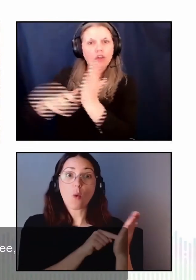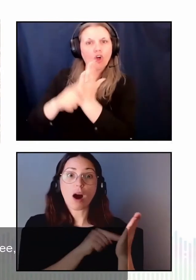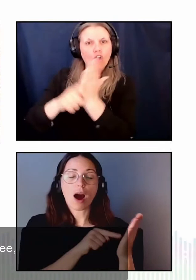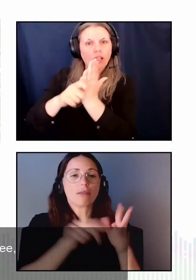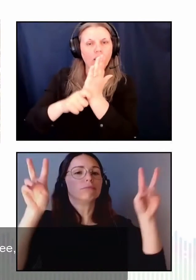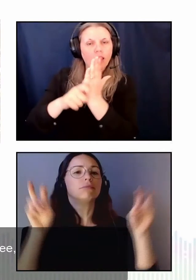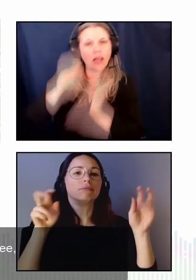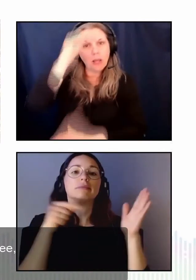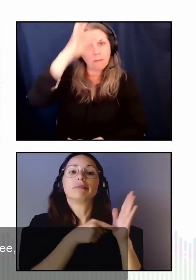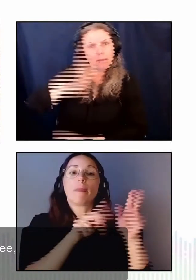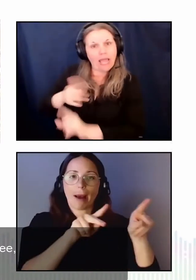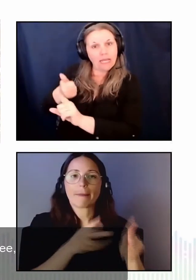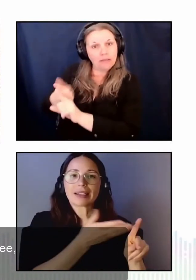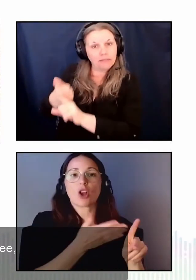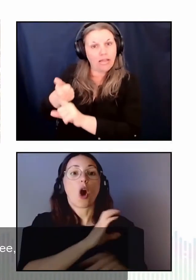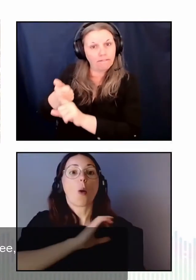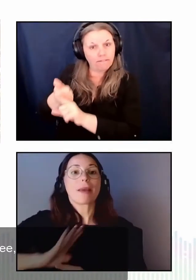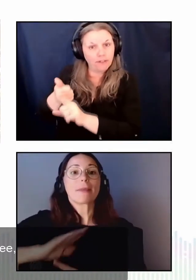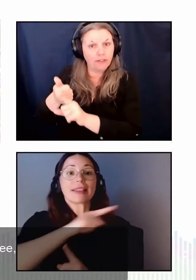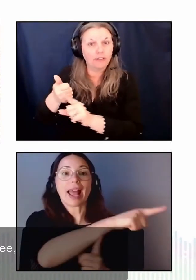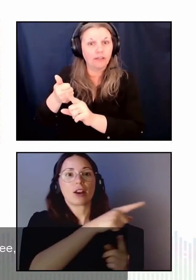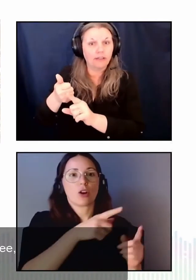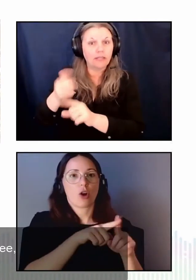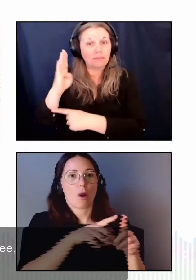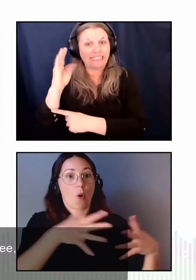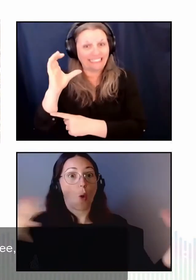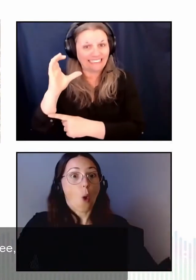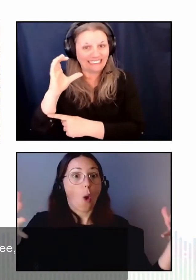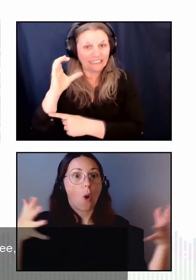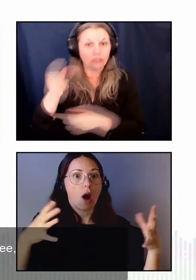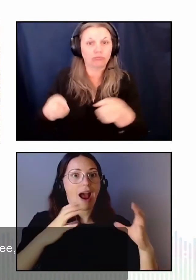a huge tree, an old growth forest tree,